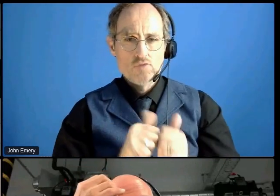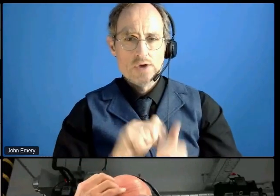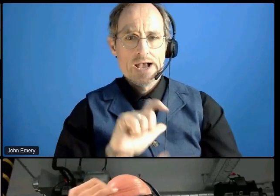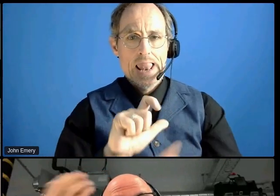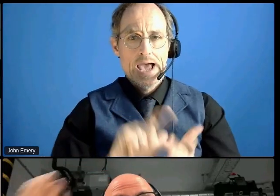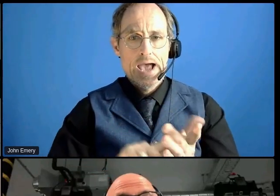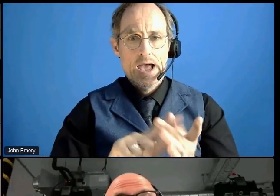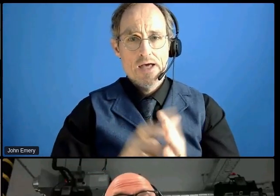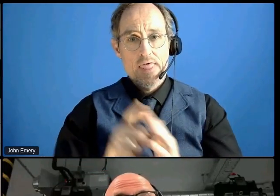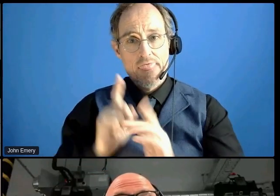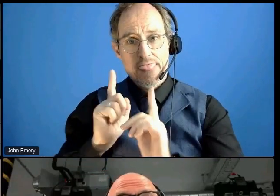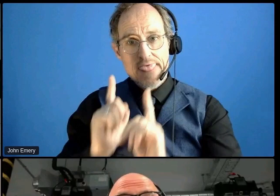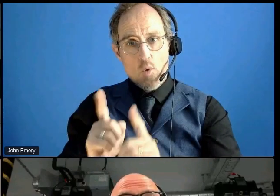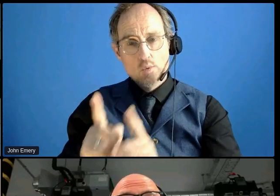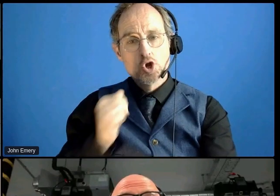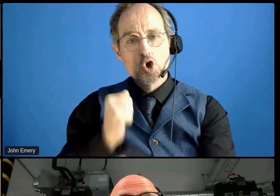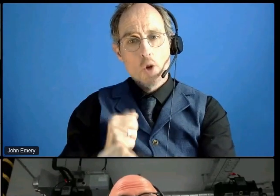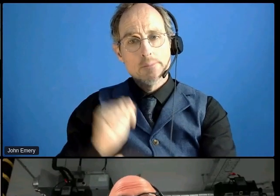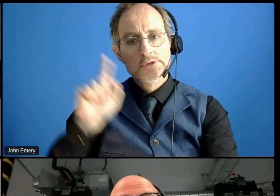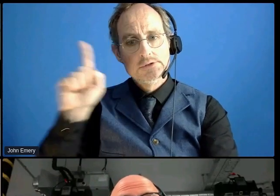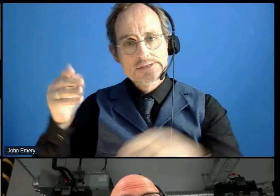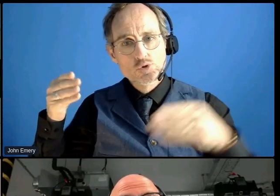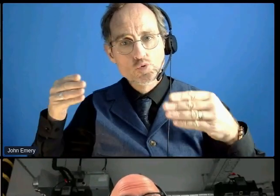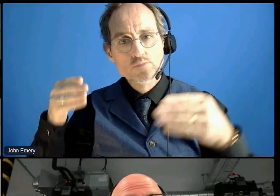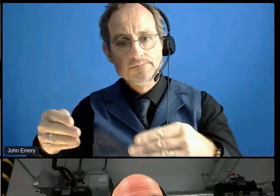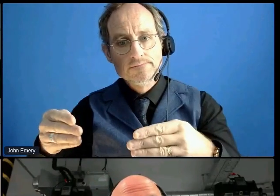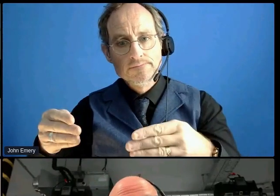is insane. It's such a